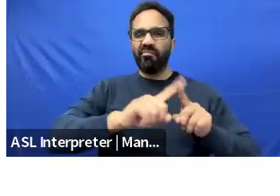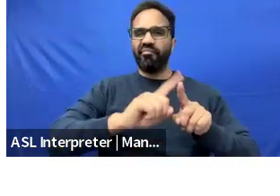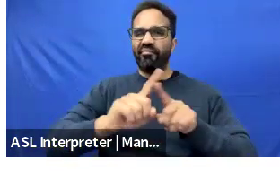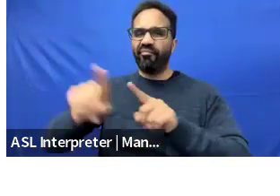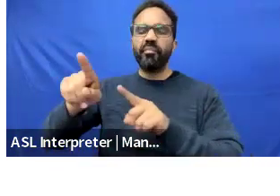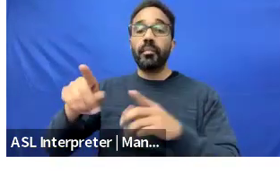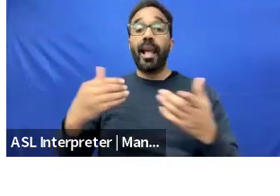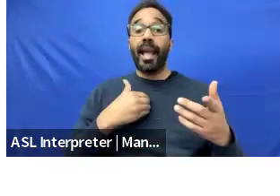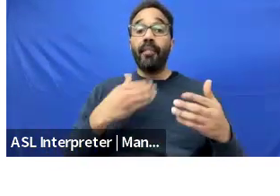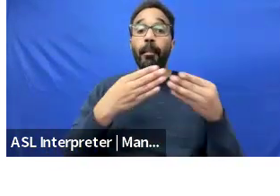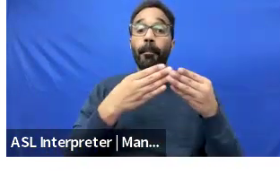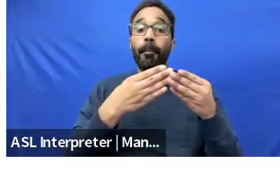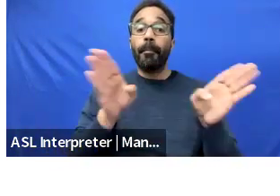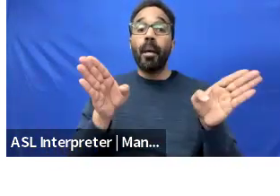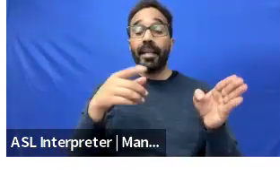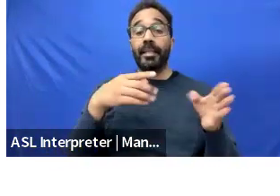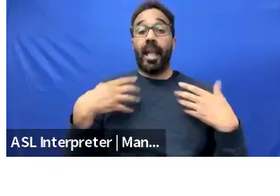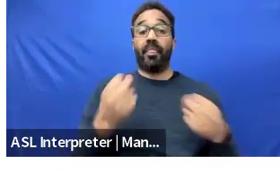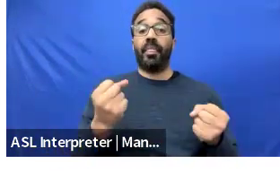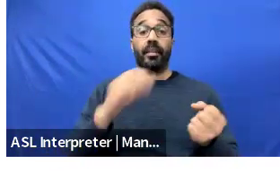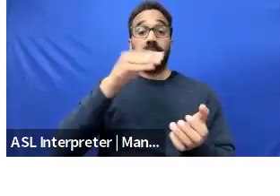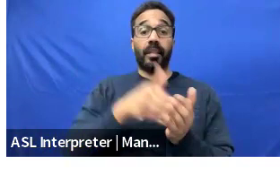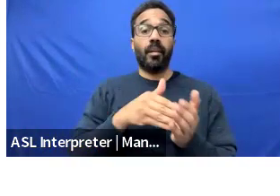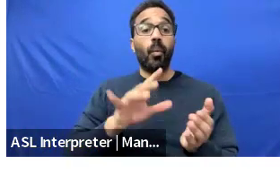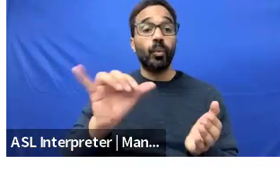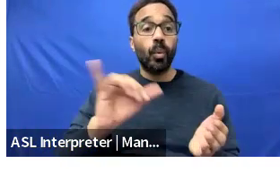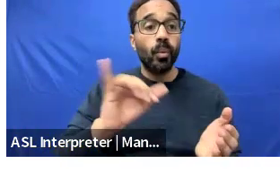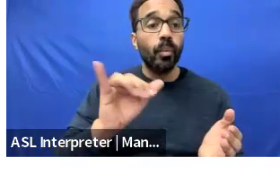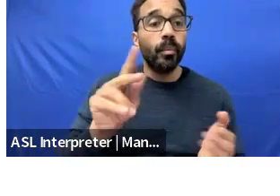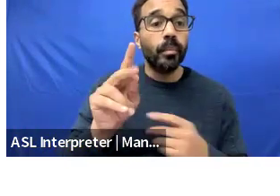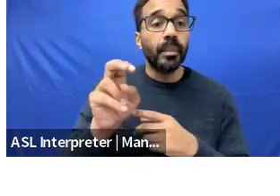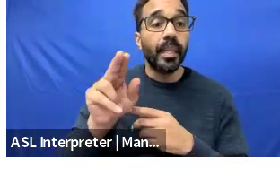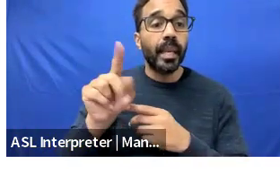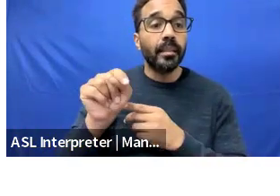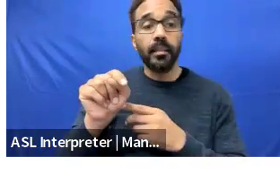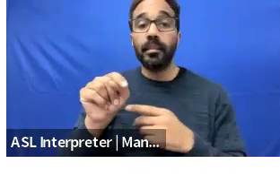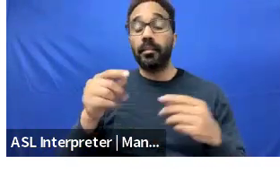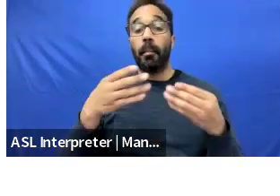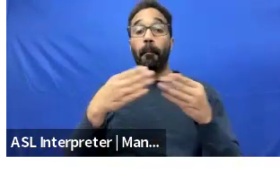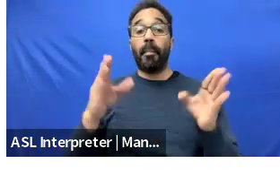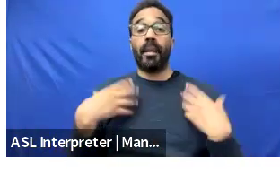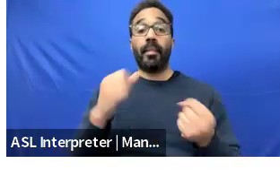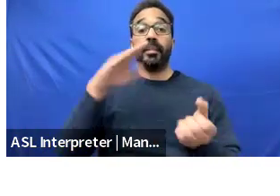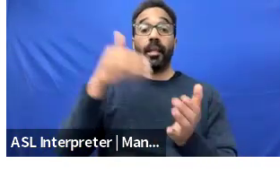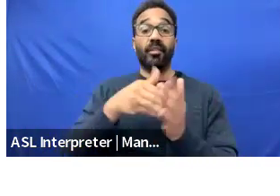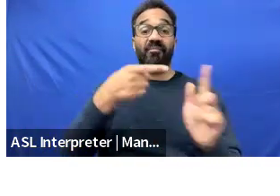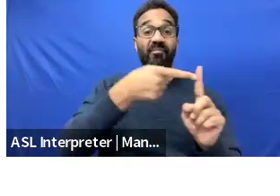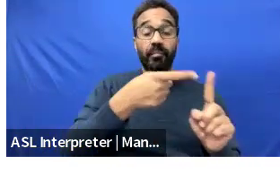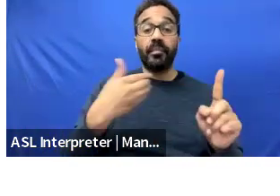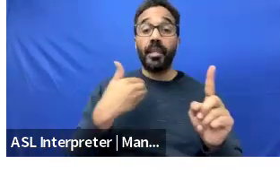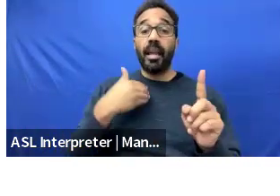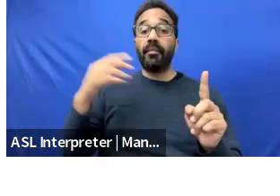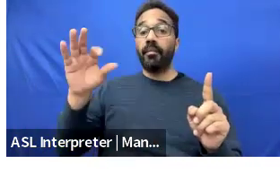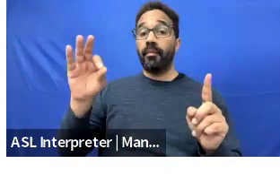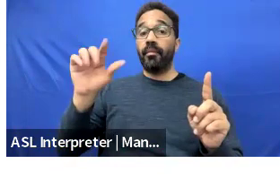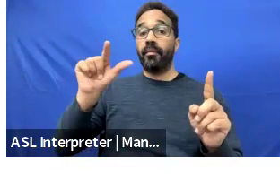health centers as well, which offer, the Kent Public Health Center specifically offers the flu vaccine if